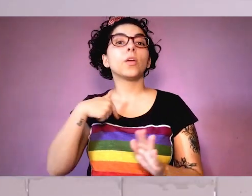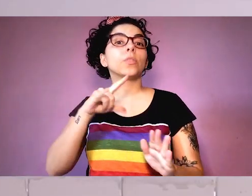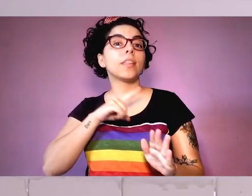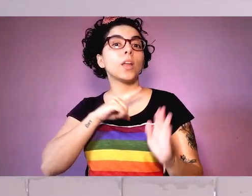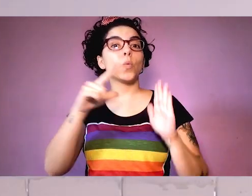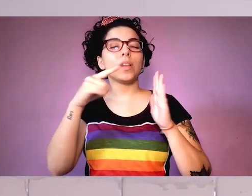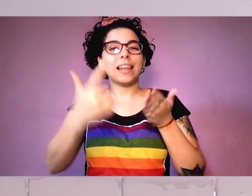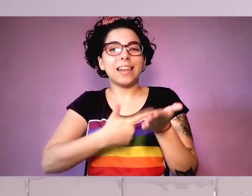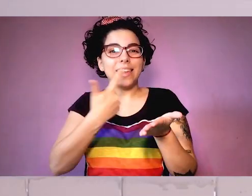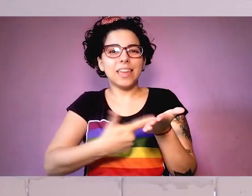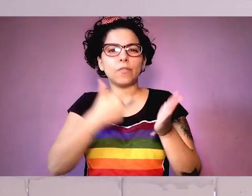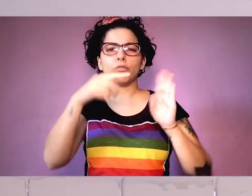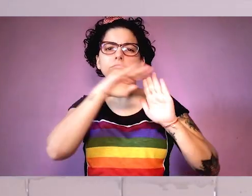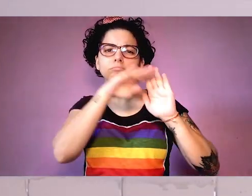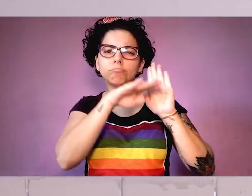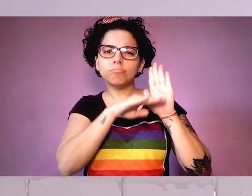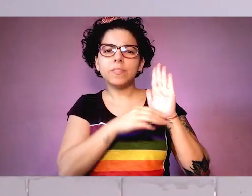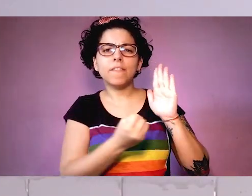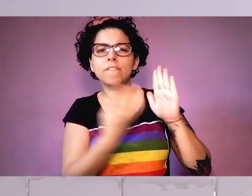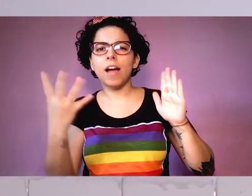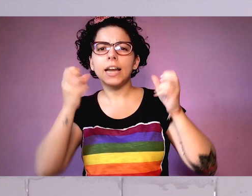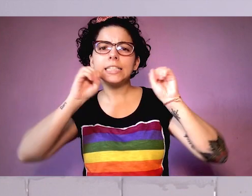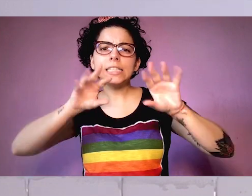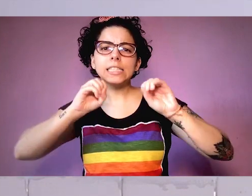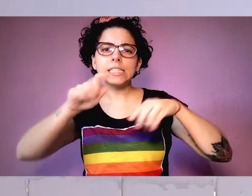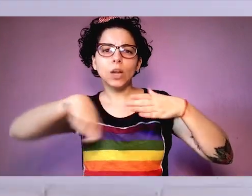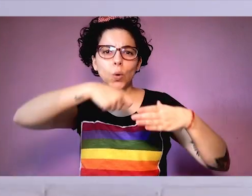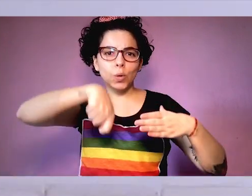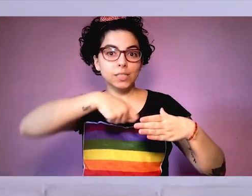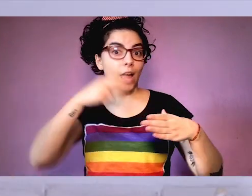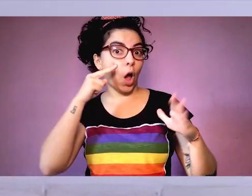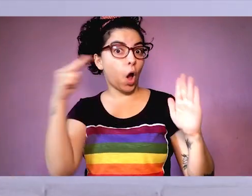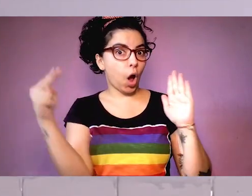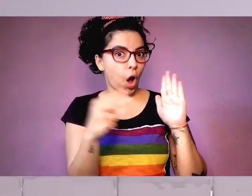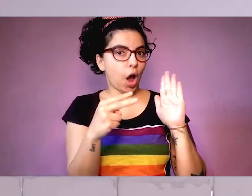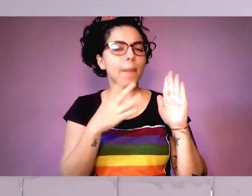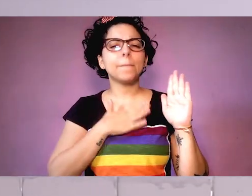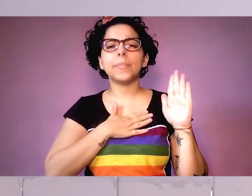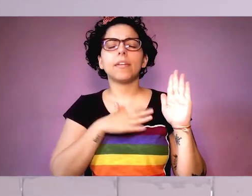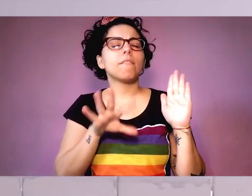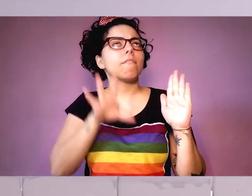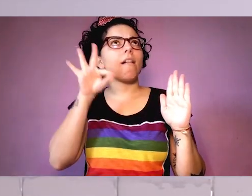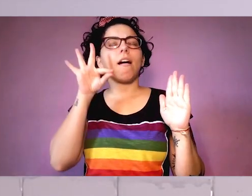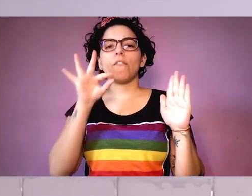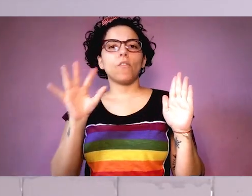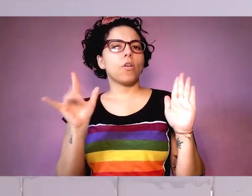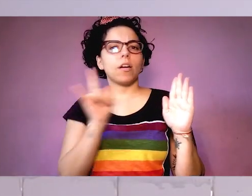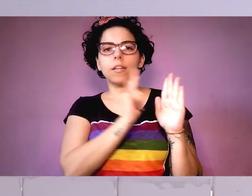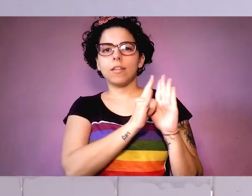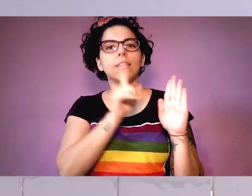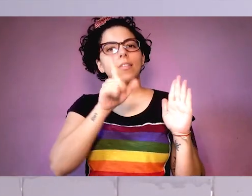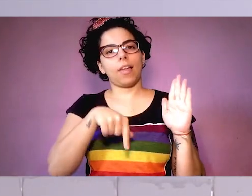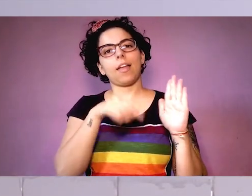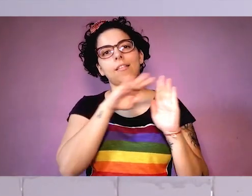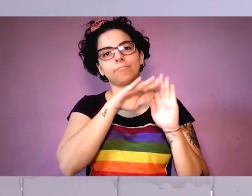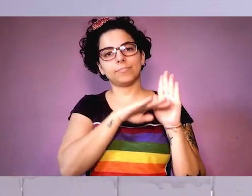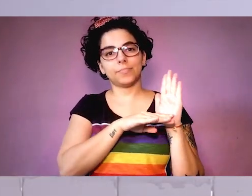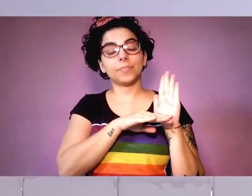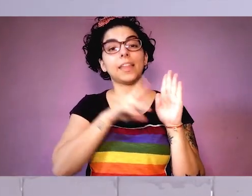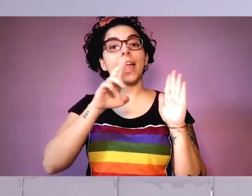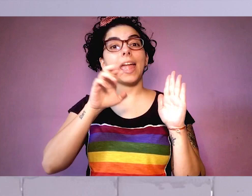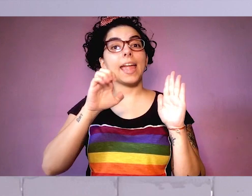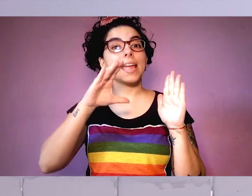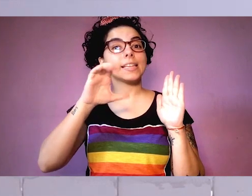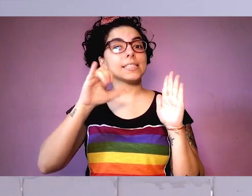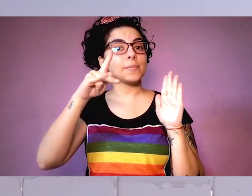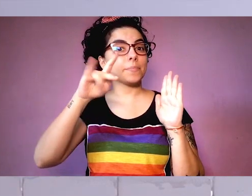this book with many Italian recipes. Take a look. This is my favorite Italian recipe.